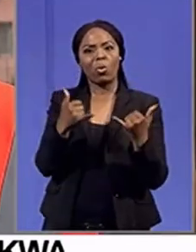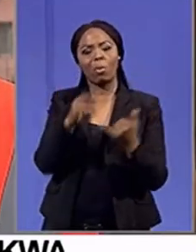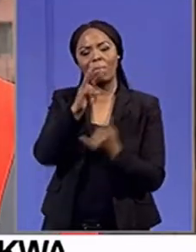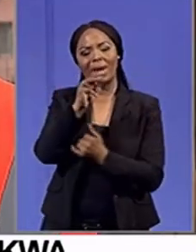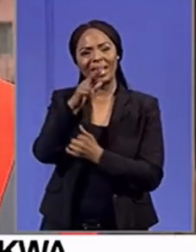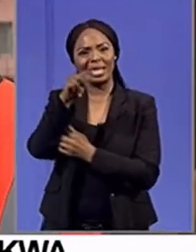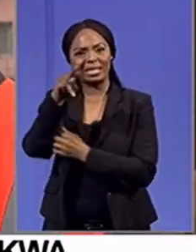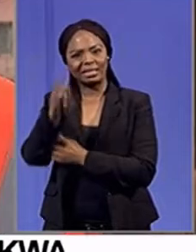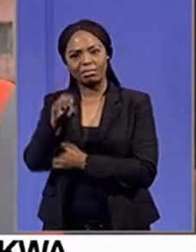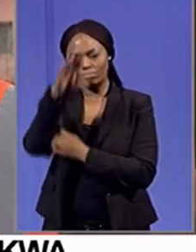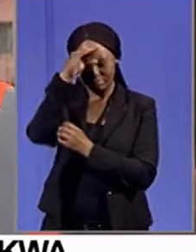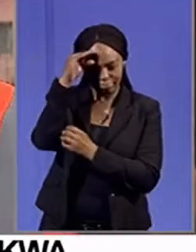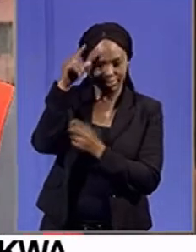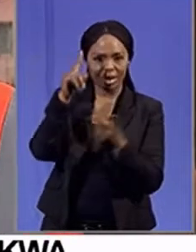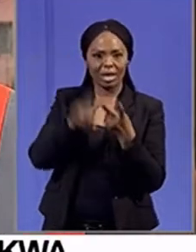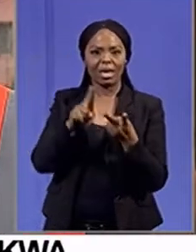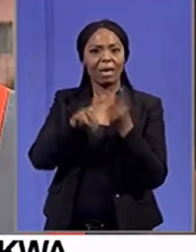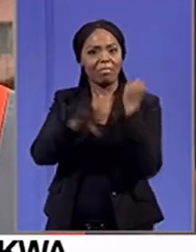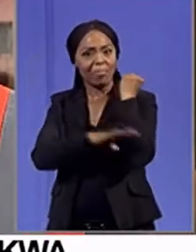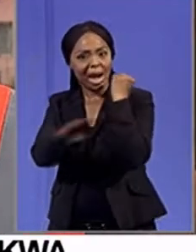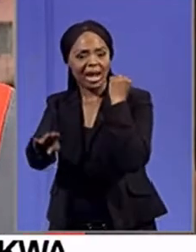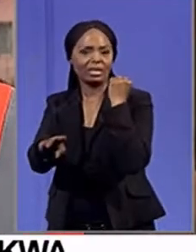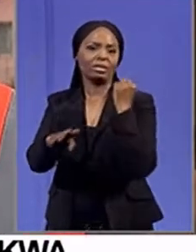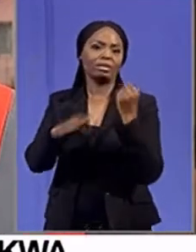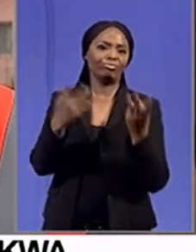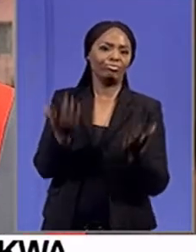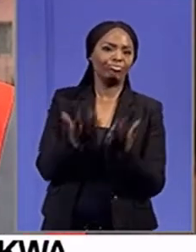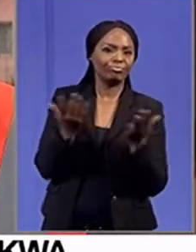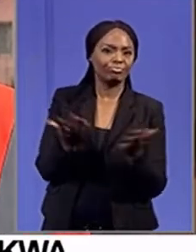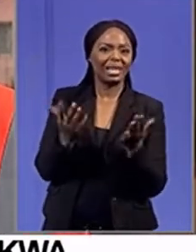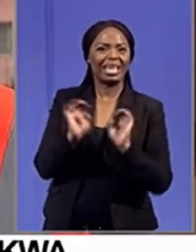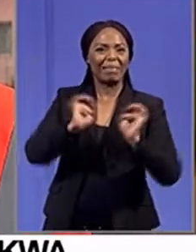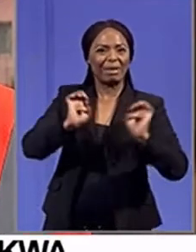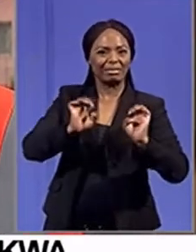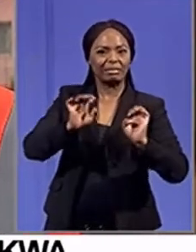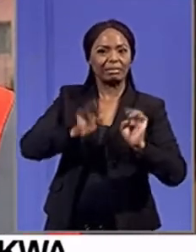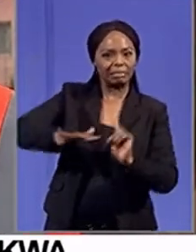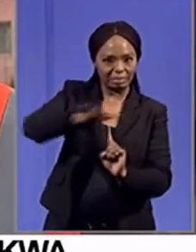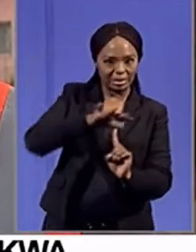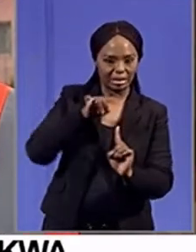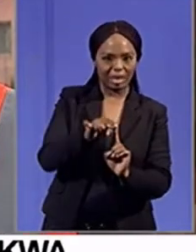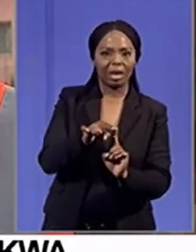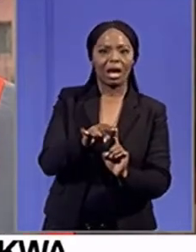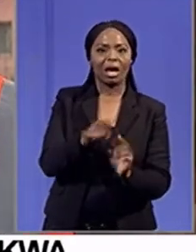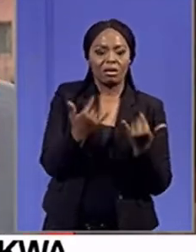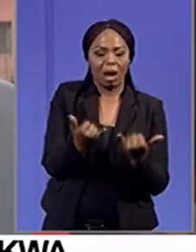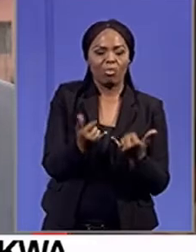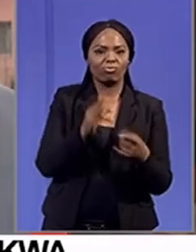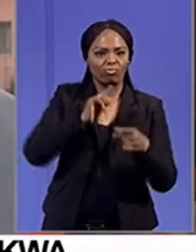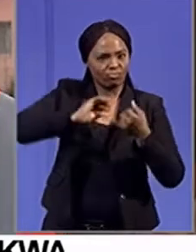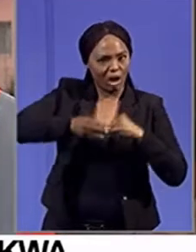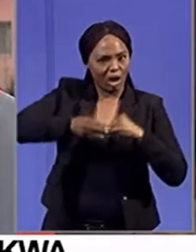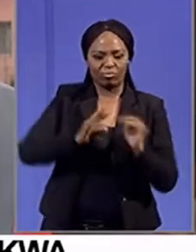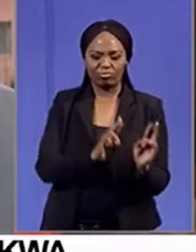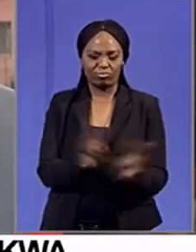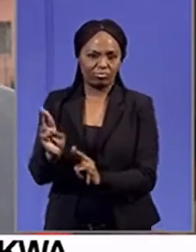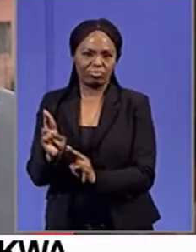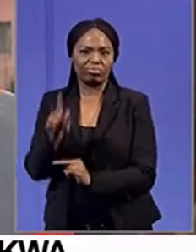manerse, dibete, le tsote tse di tlhokegang gore re thuse batho ba